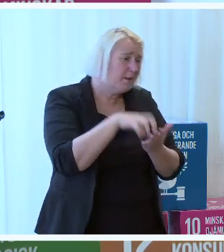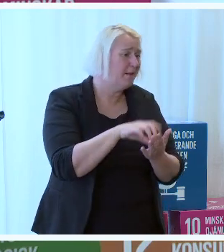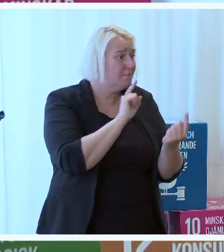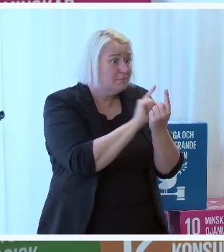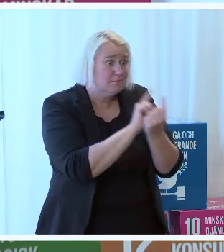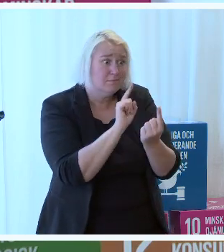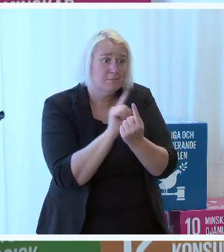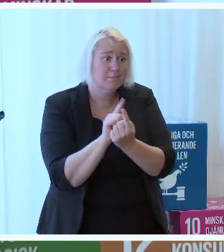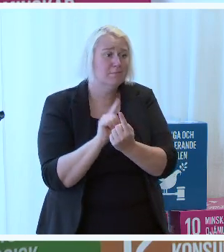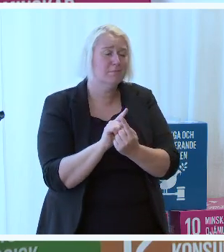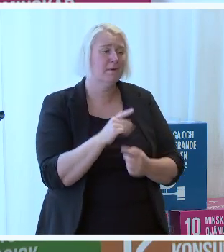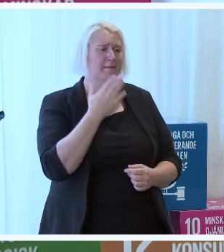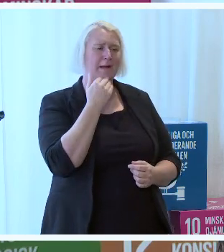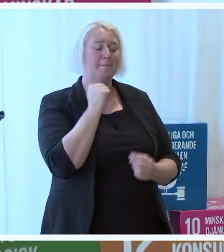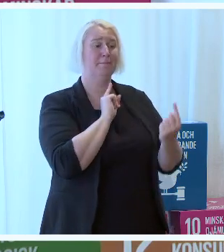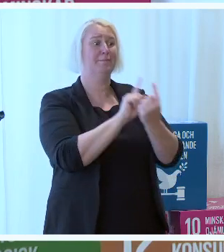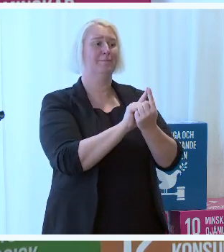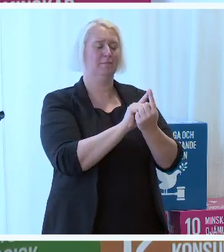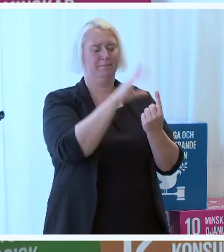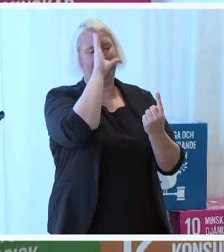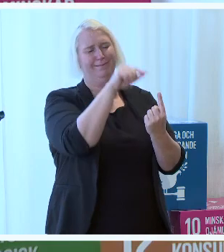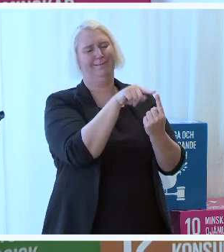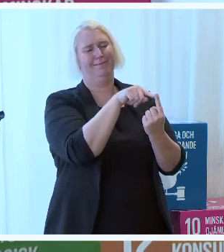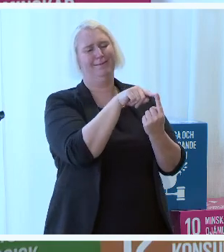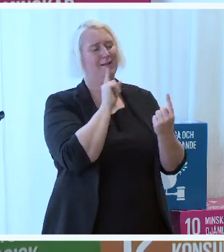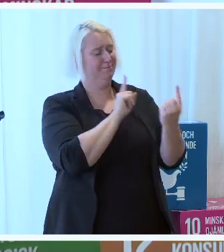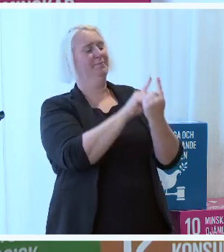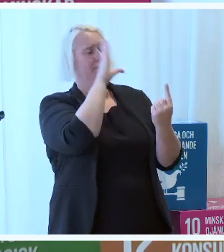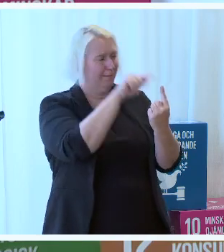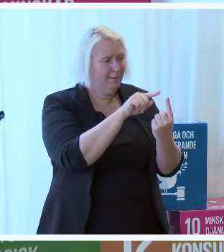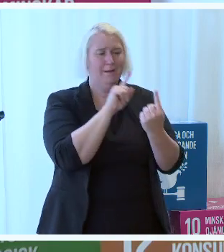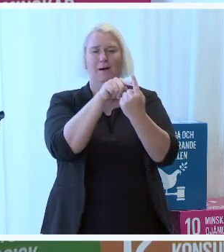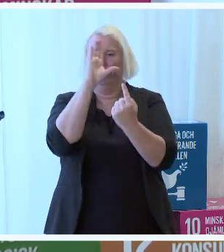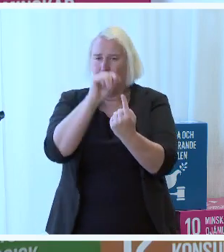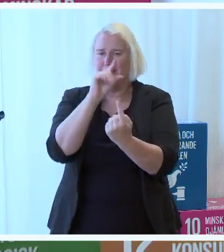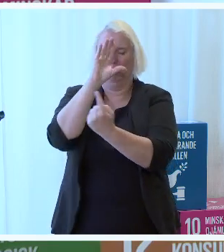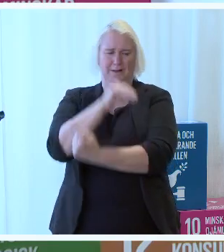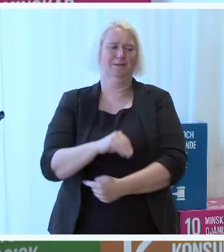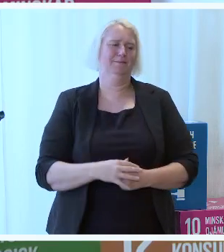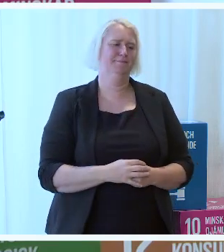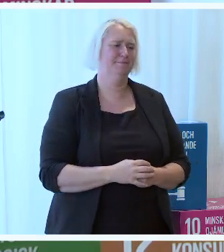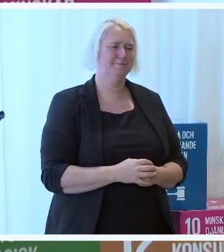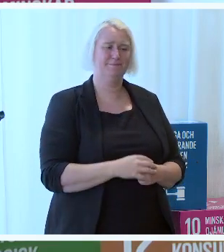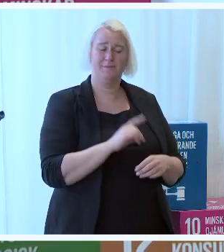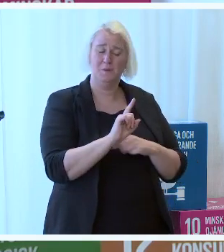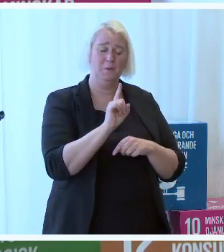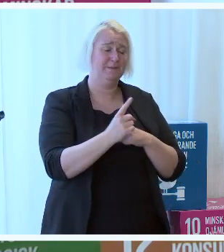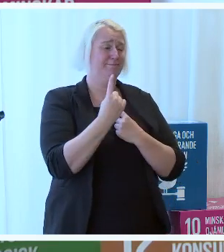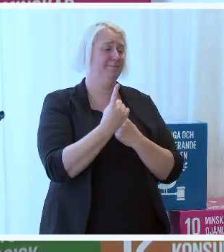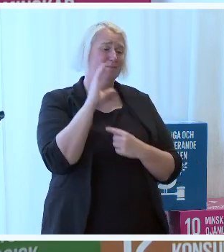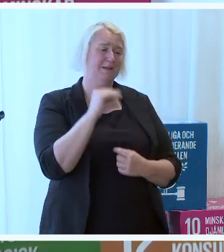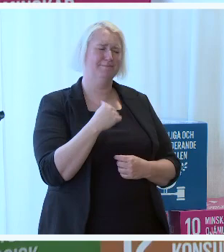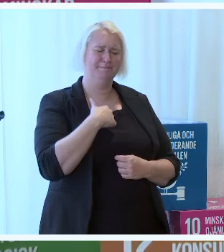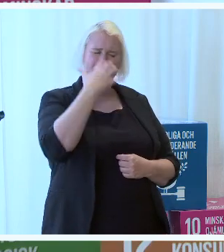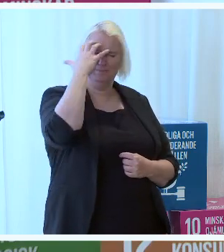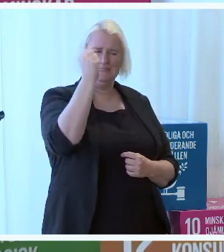men. Men are the ones in the forefront. The community, they're called the community leaders. And I remember, sorry, I have too many